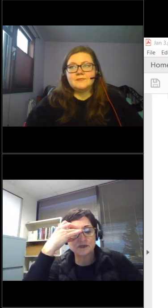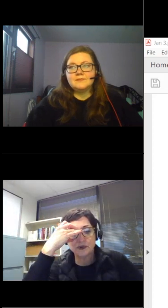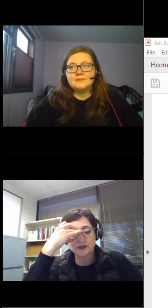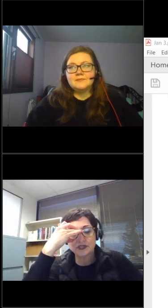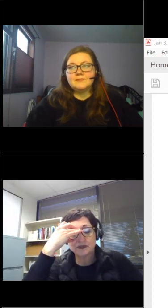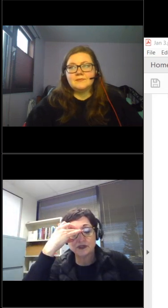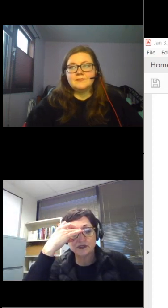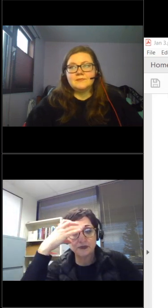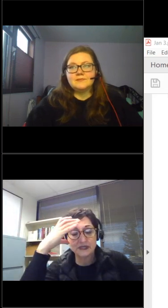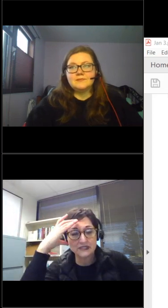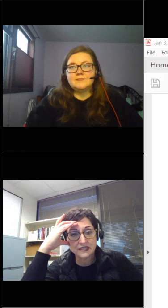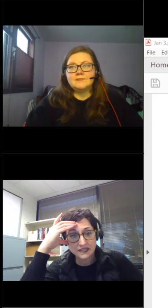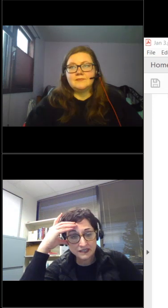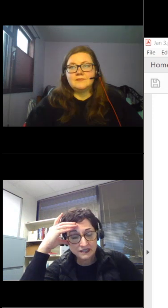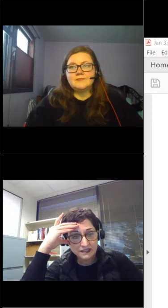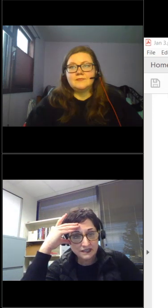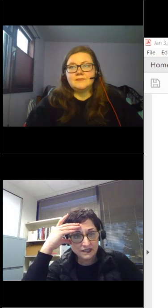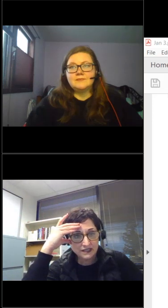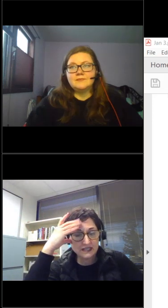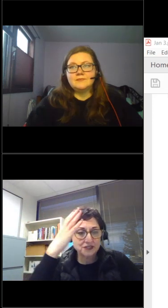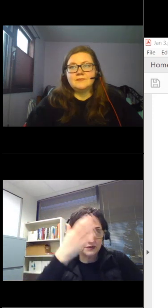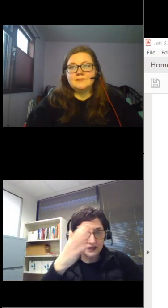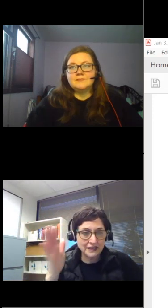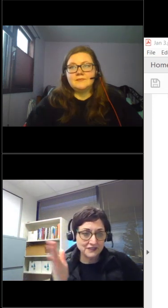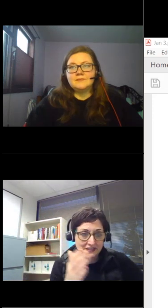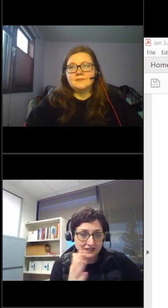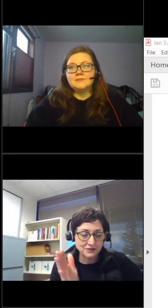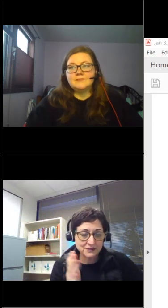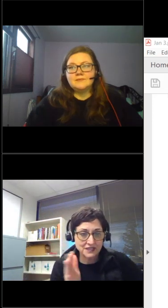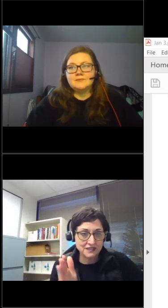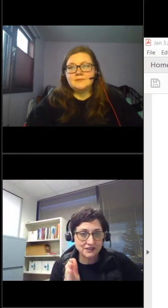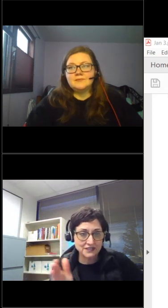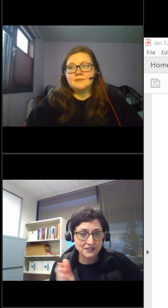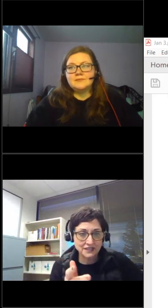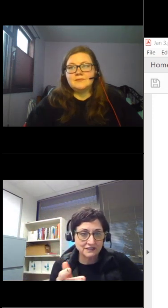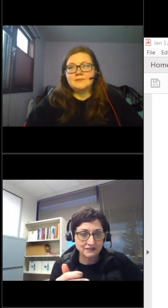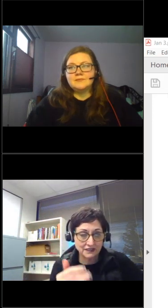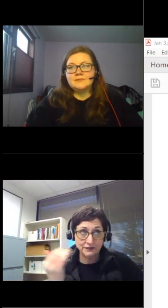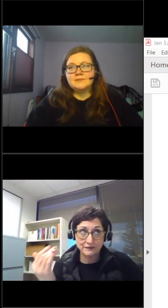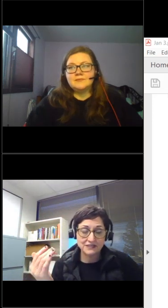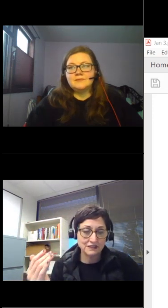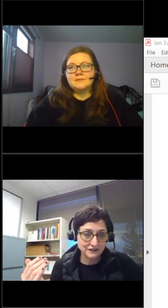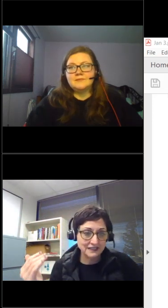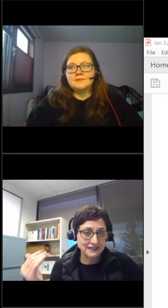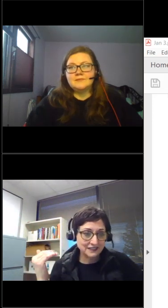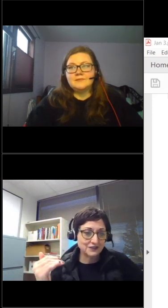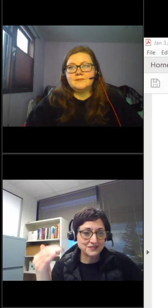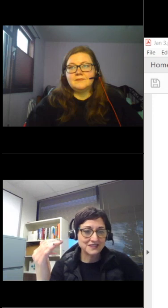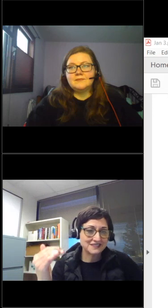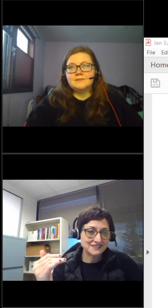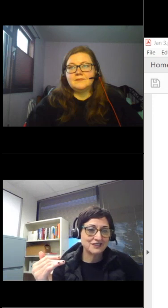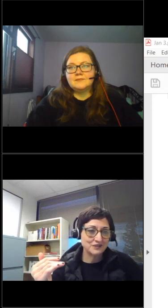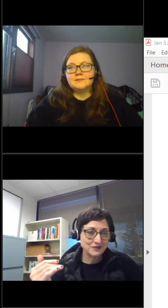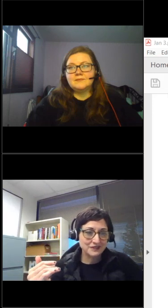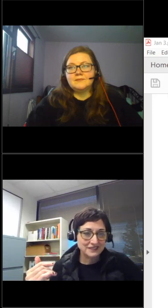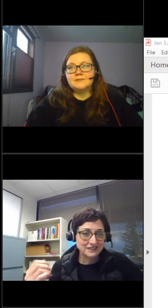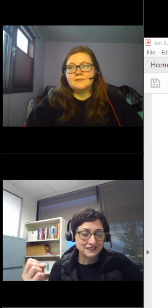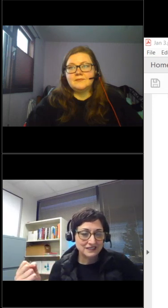and supports to include PCA. Okay, so a lot of us get those kind of things, including myself, get those things,